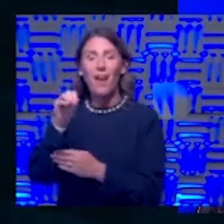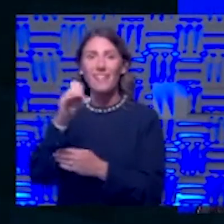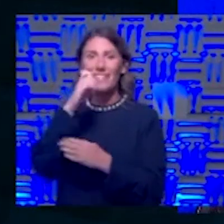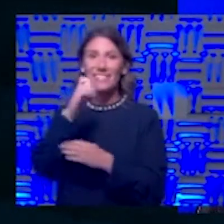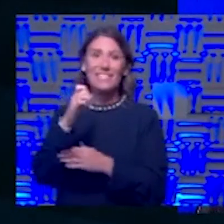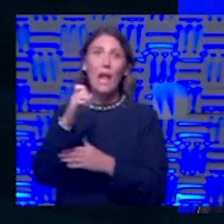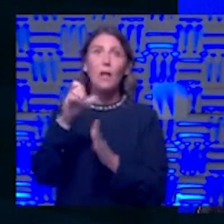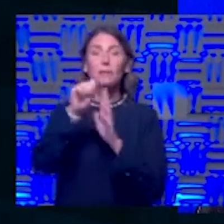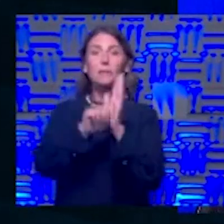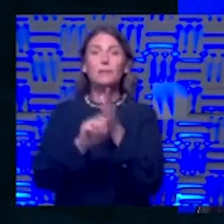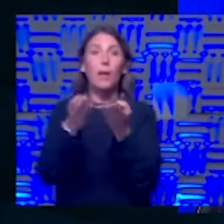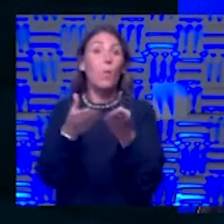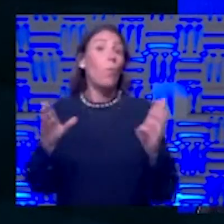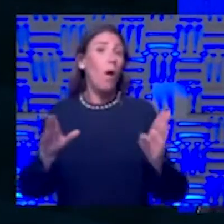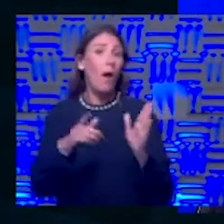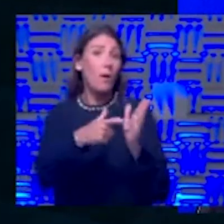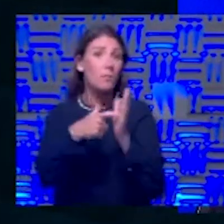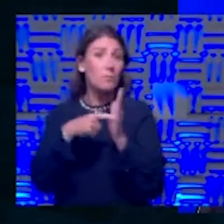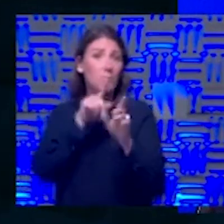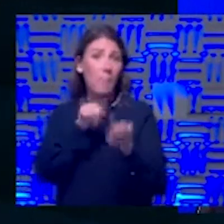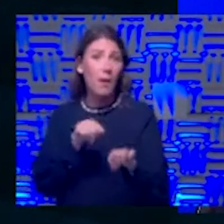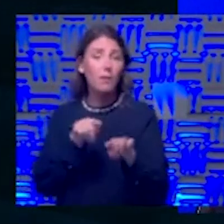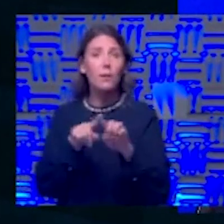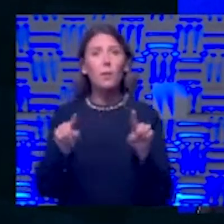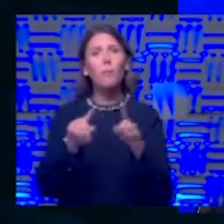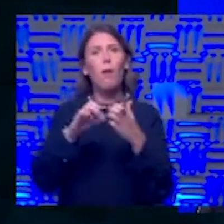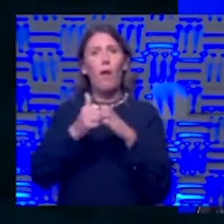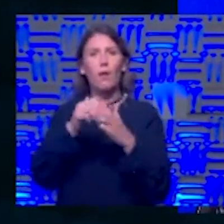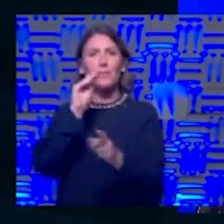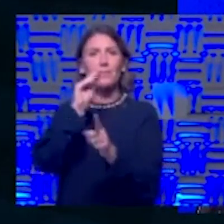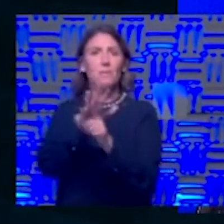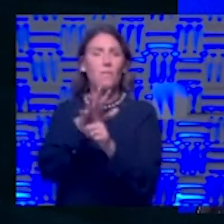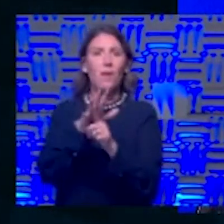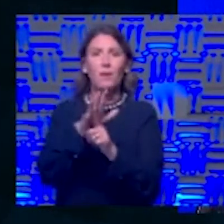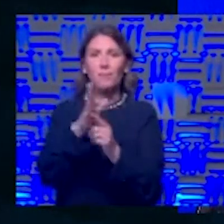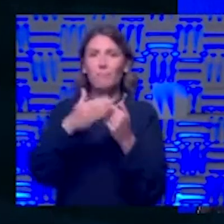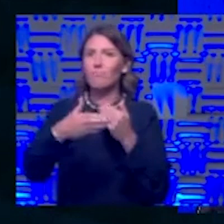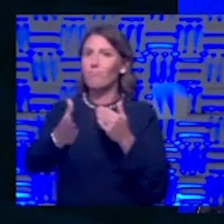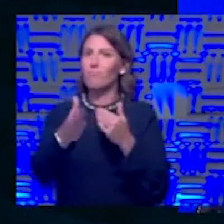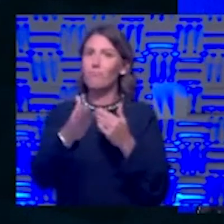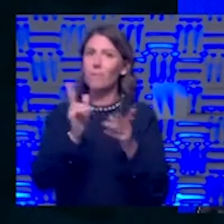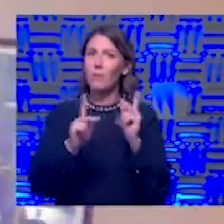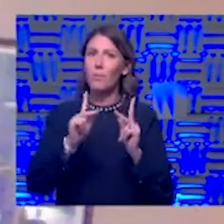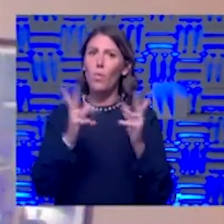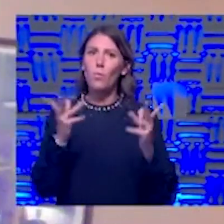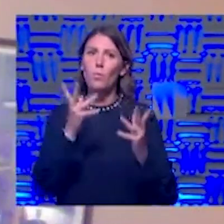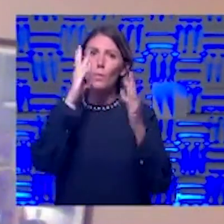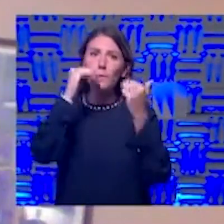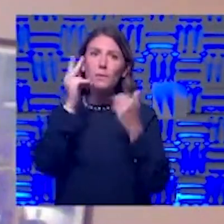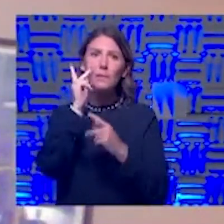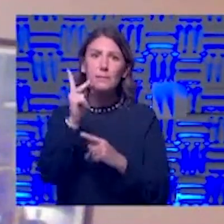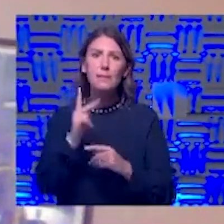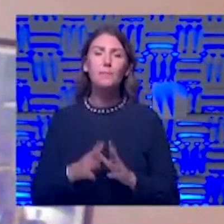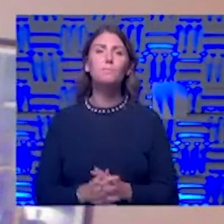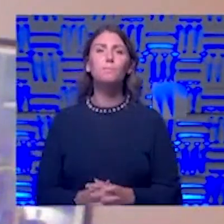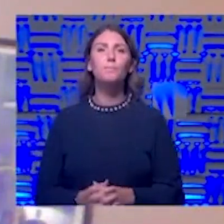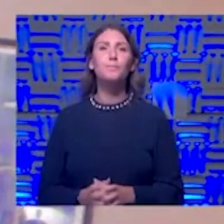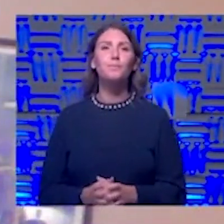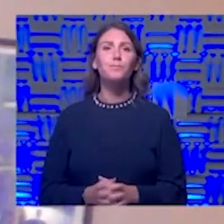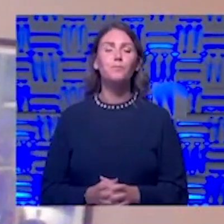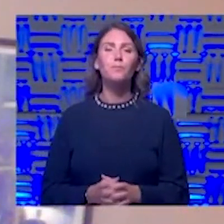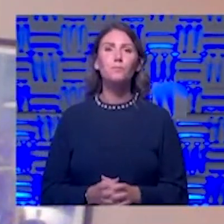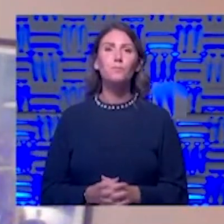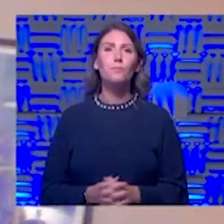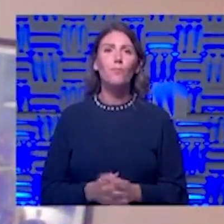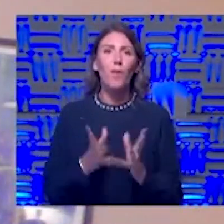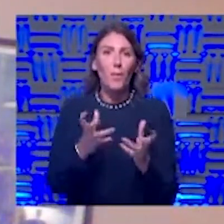How does that affect and impact the rest of us? What do you expect? Well, I think let me start